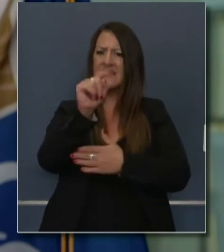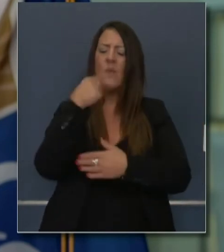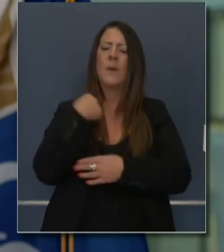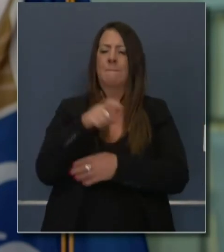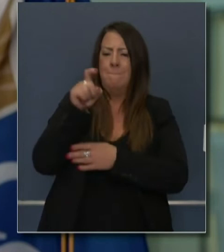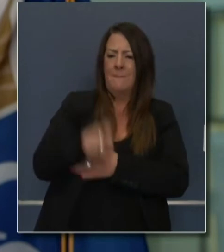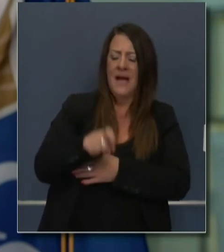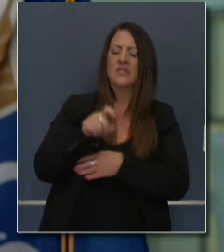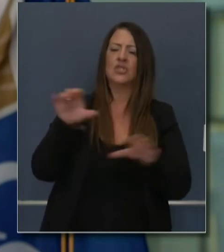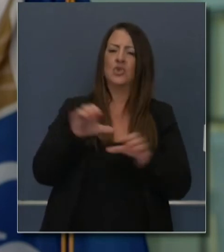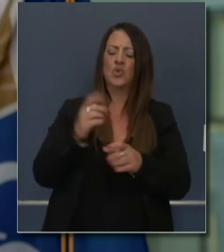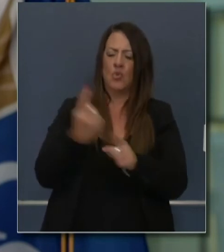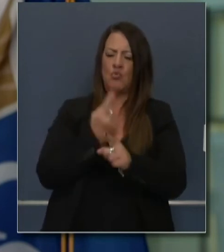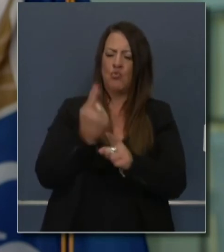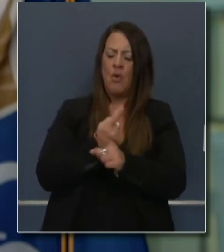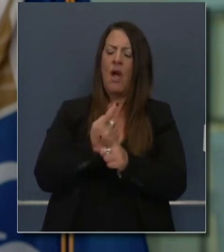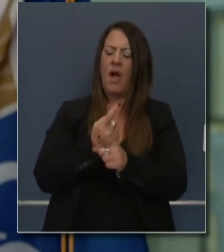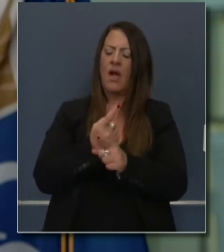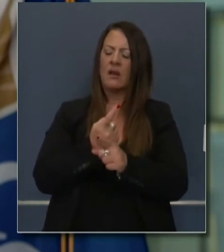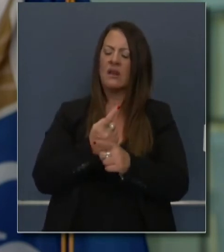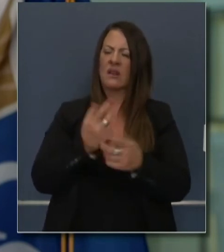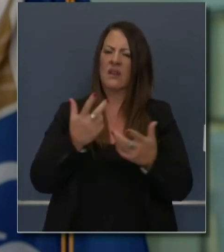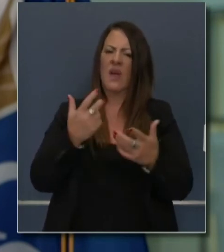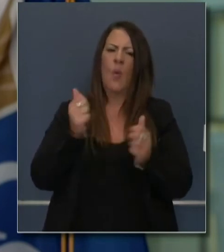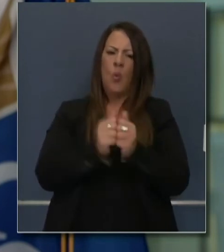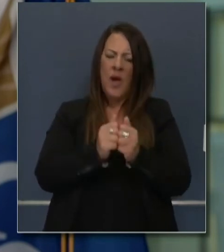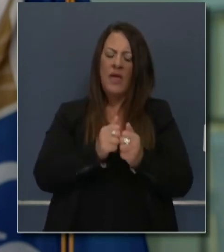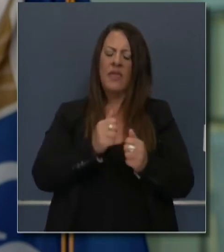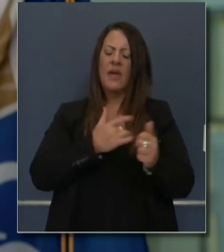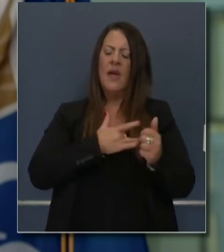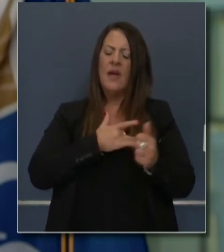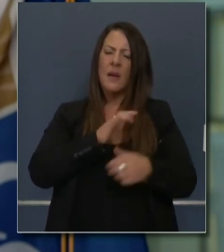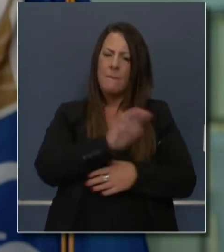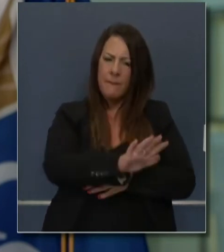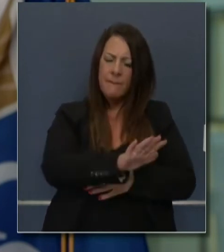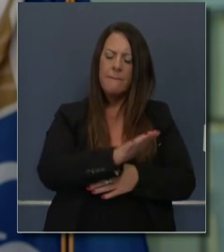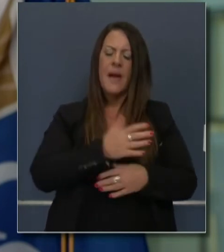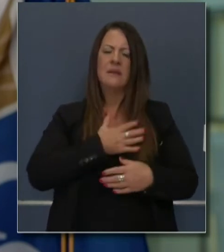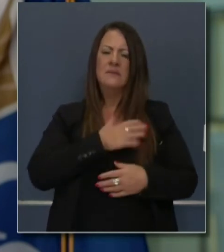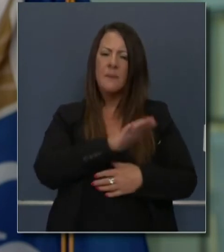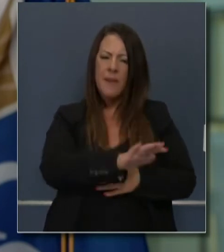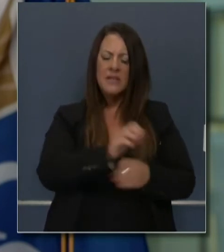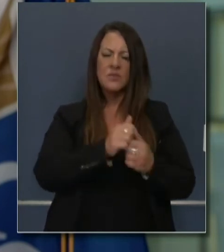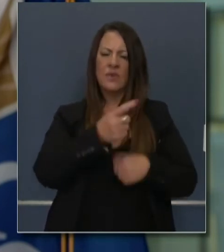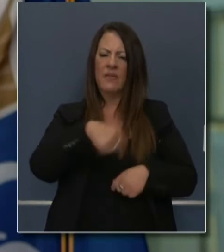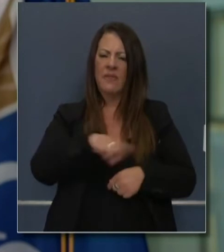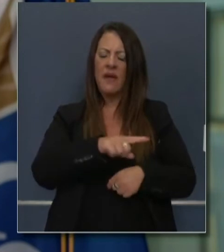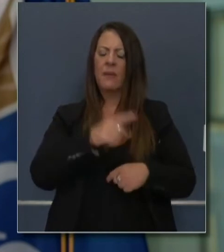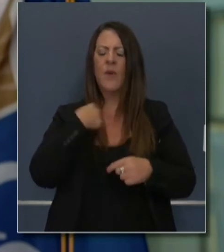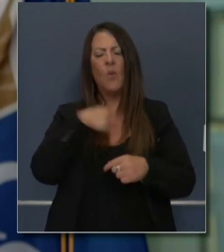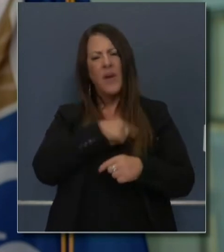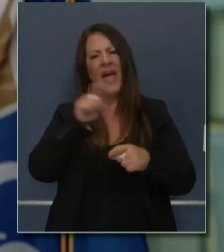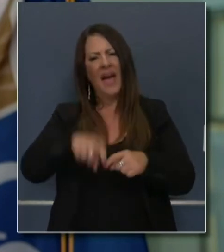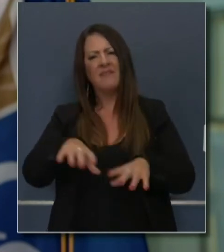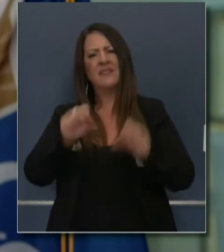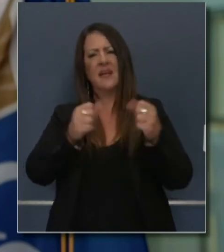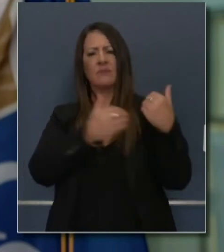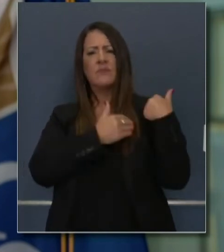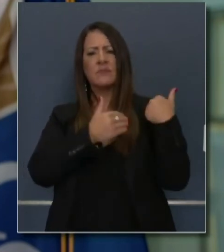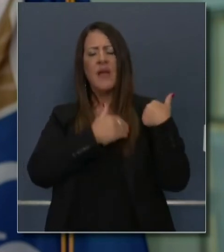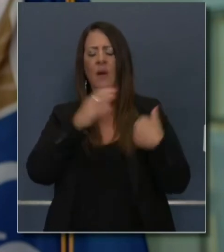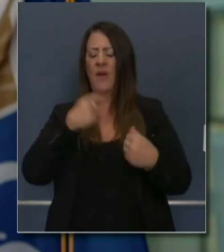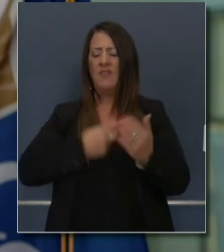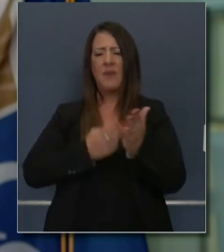it ethically, morally. We have to do it compassionately, but we also have to do it with more accountability and more more